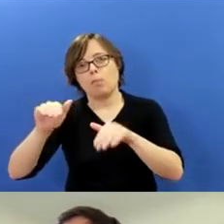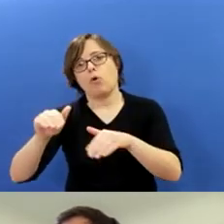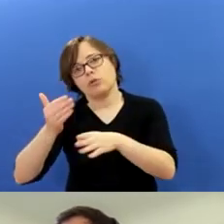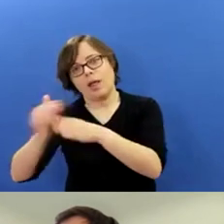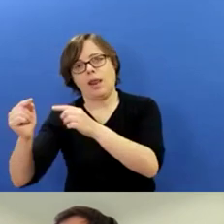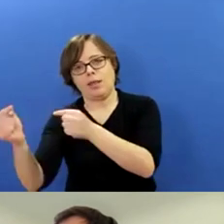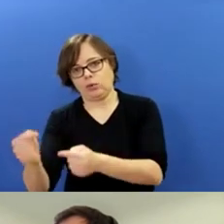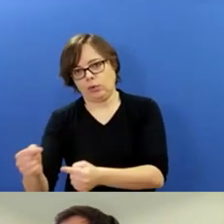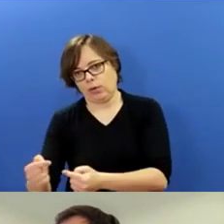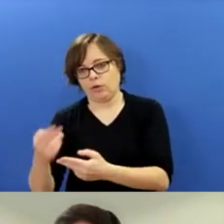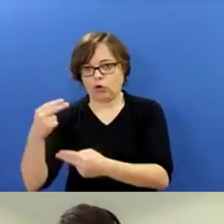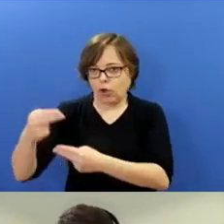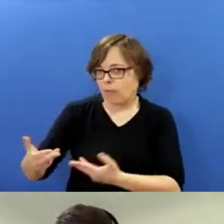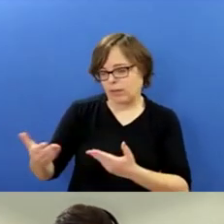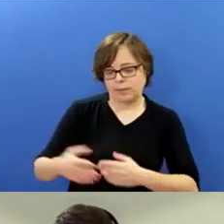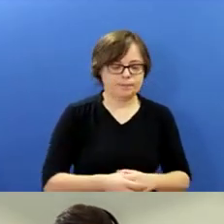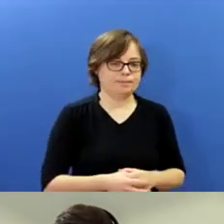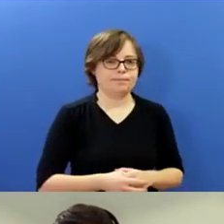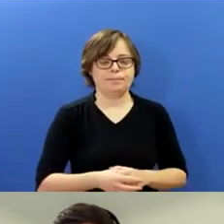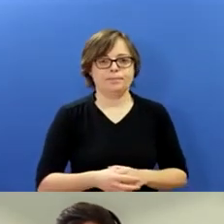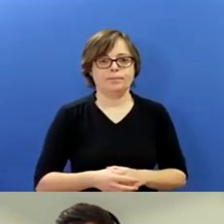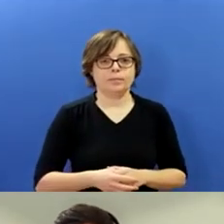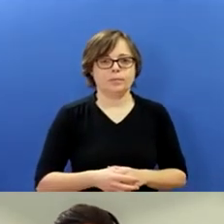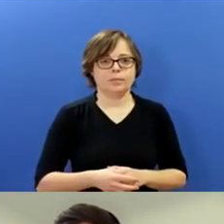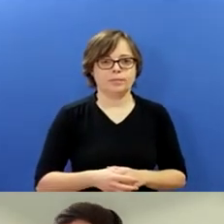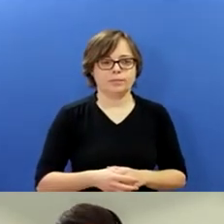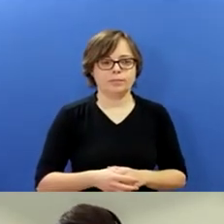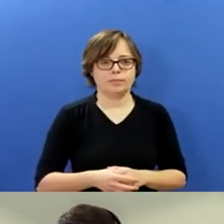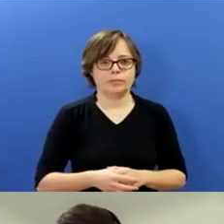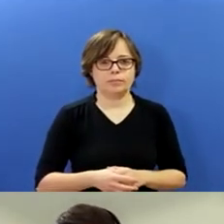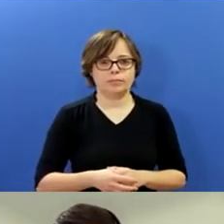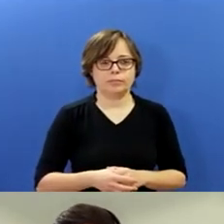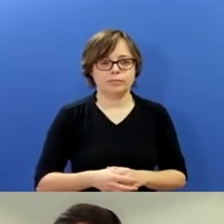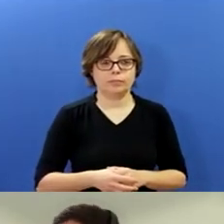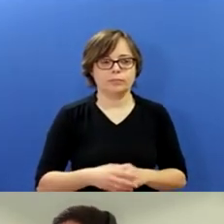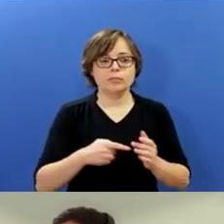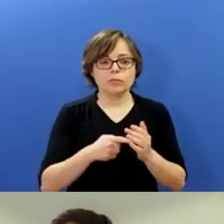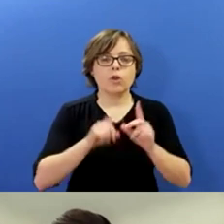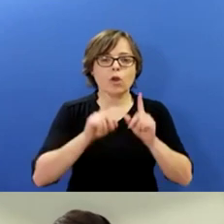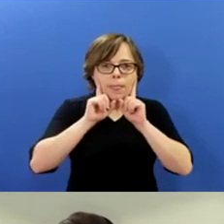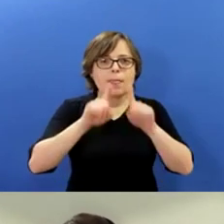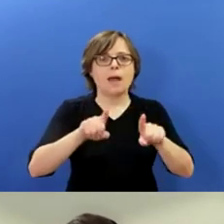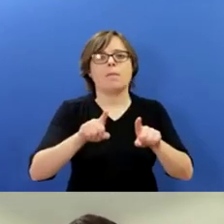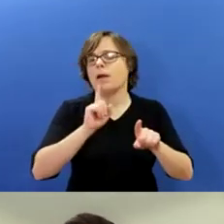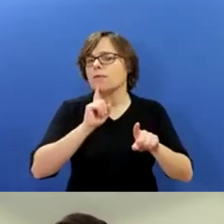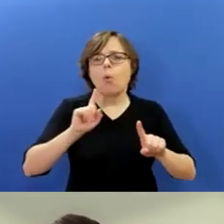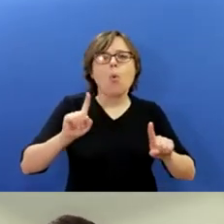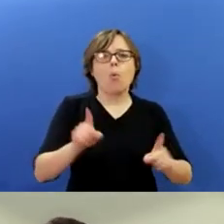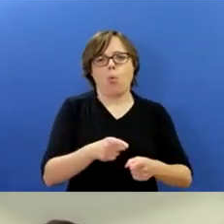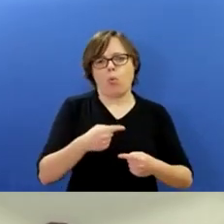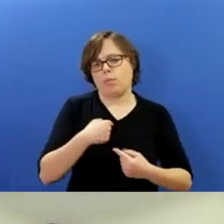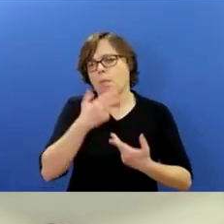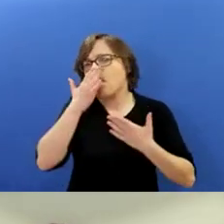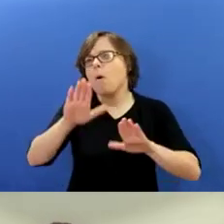Okay, now that's yes, that's a real brief insight into our DataDeem platform.